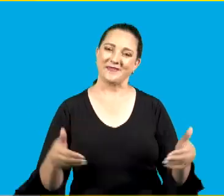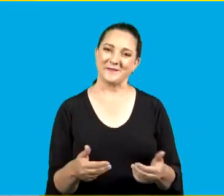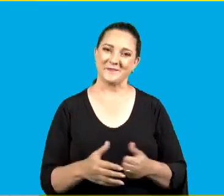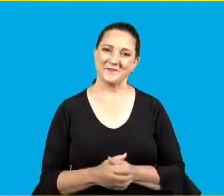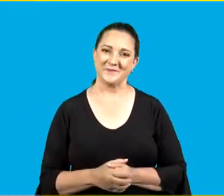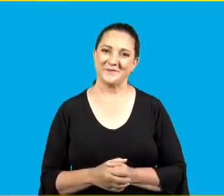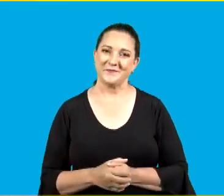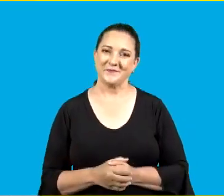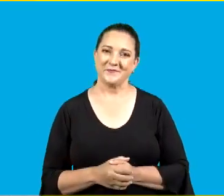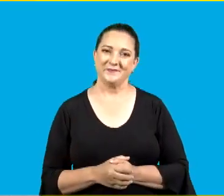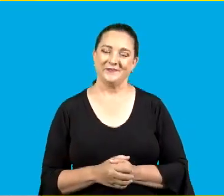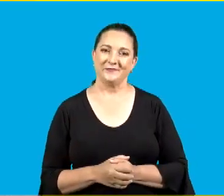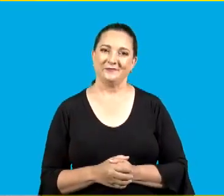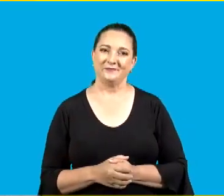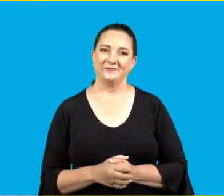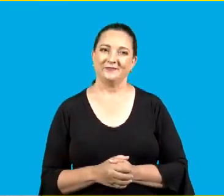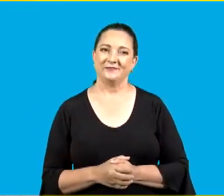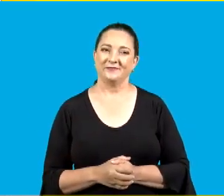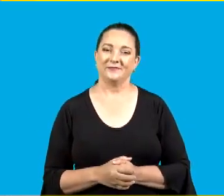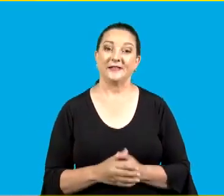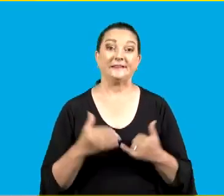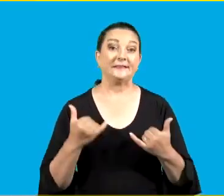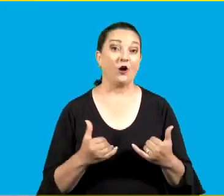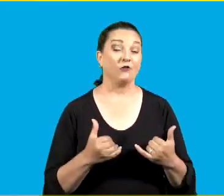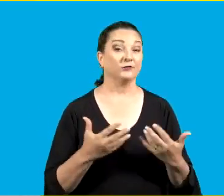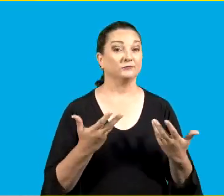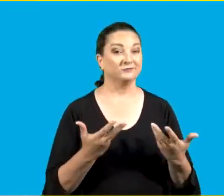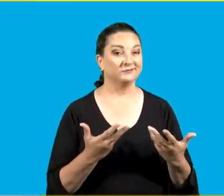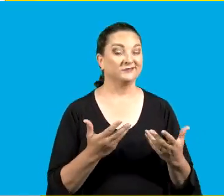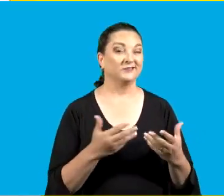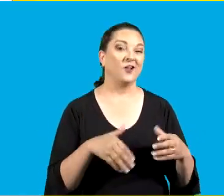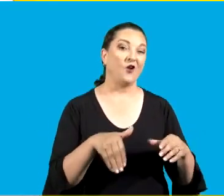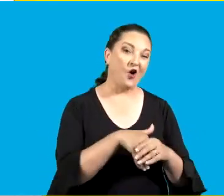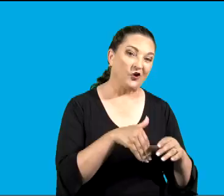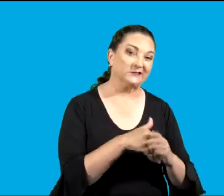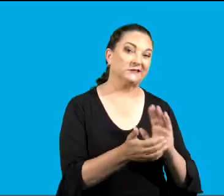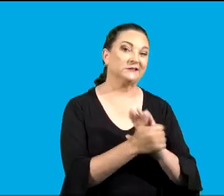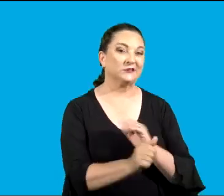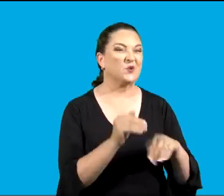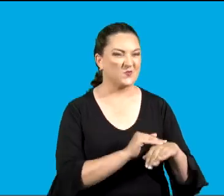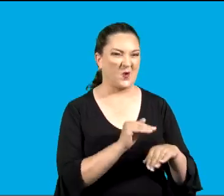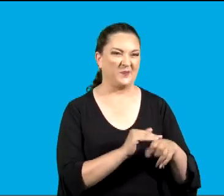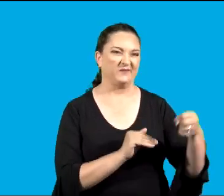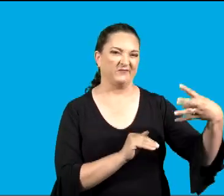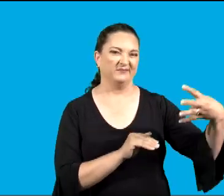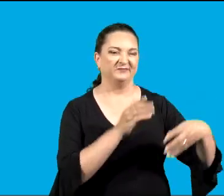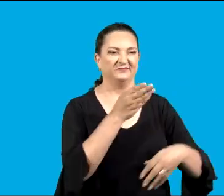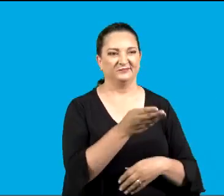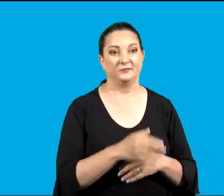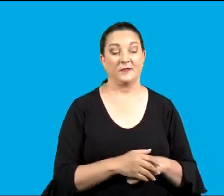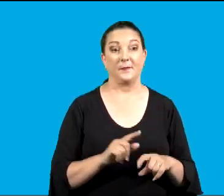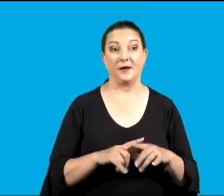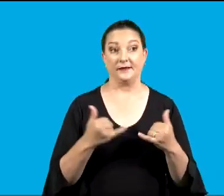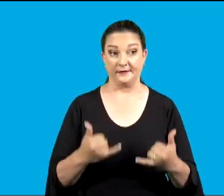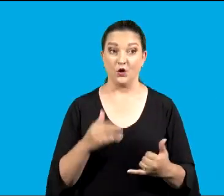Welcome back from the ad break. Here is some content and skills problem. We are now going to complete